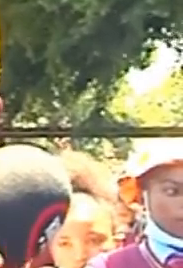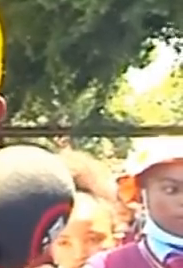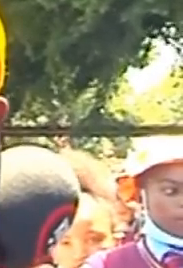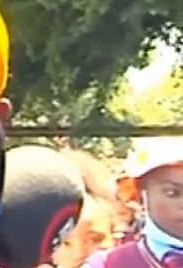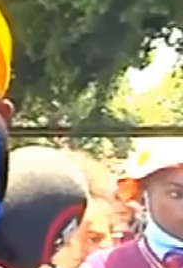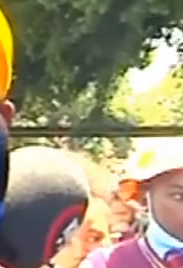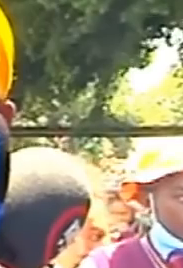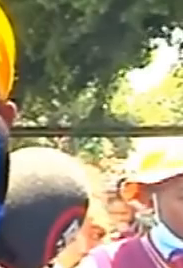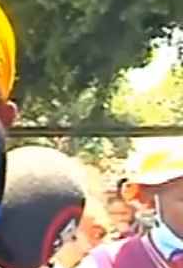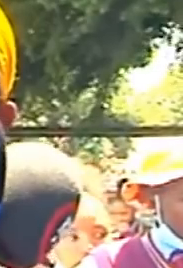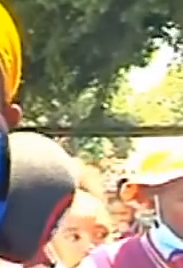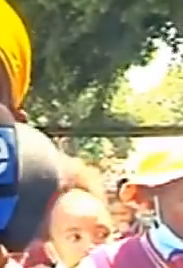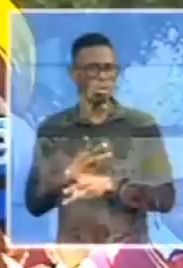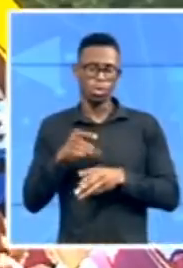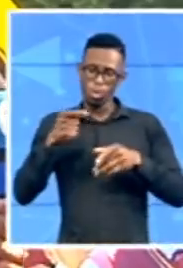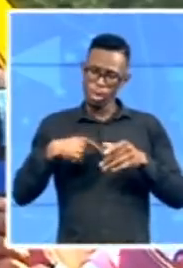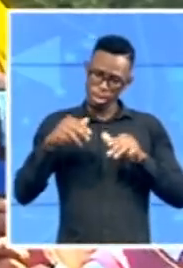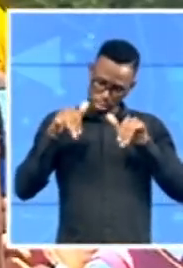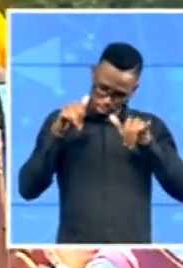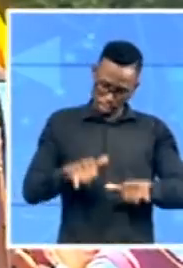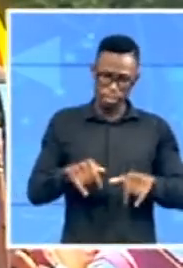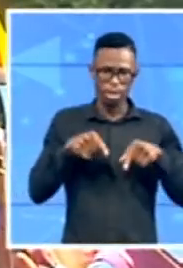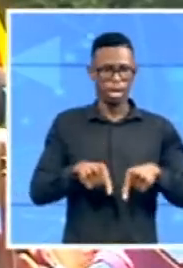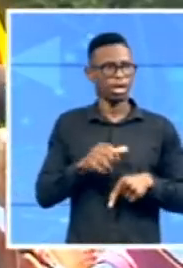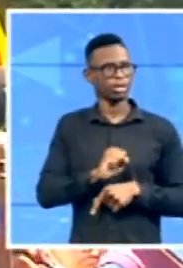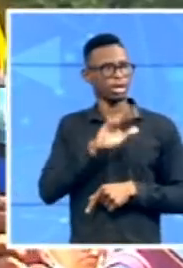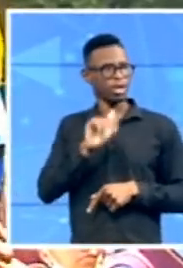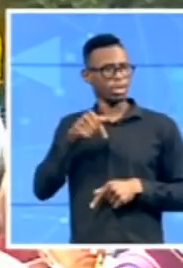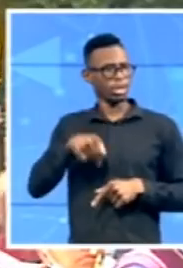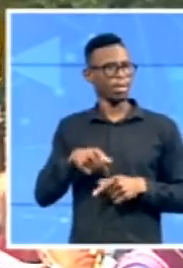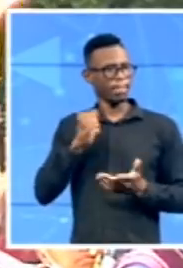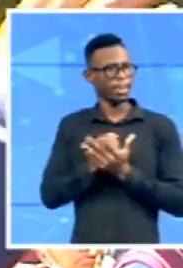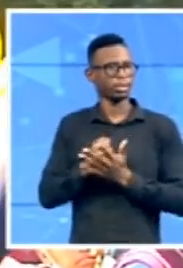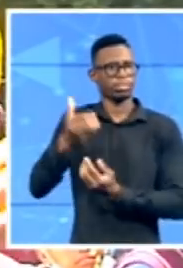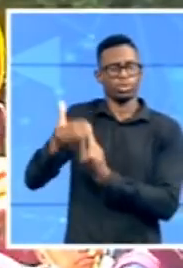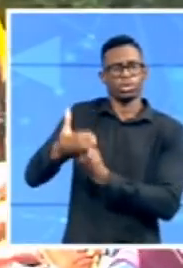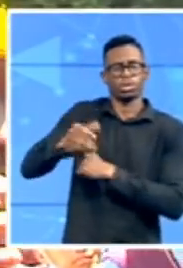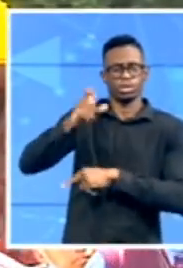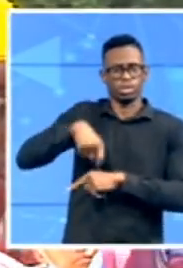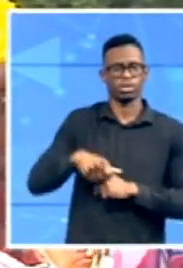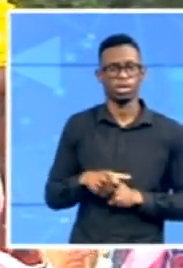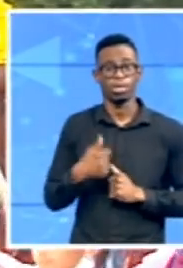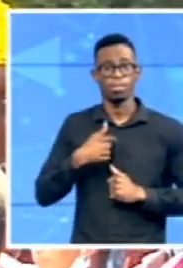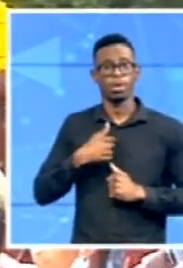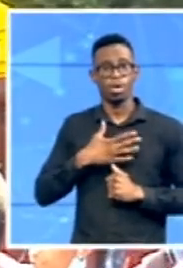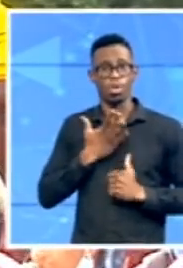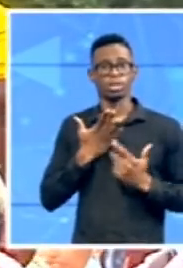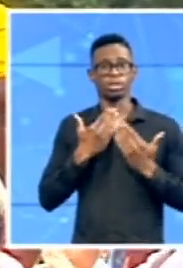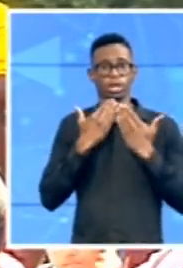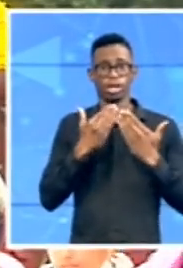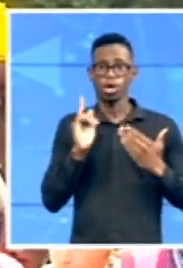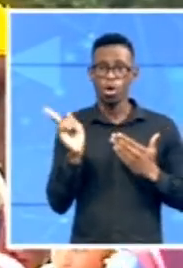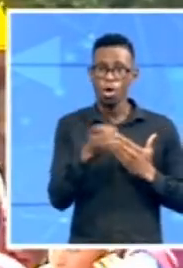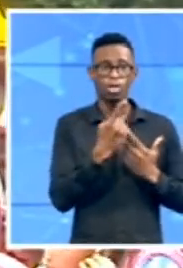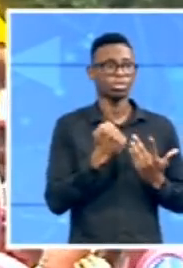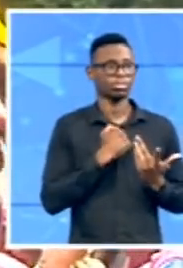here, and we must be protected. So I want to thank all of you, my children,